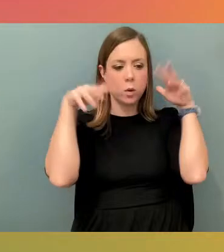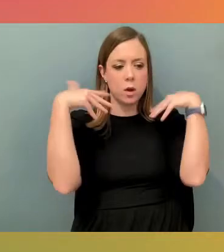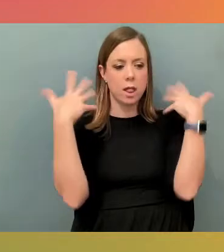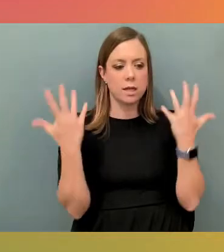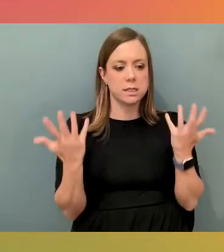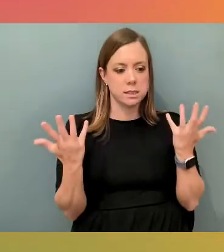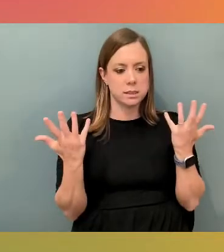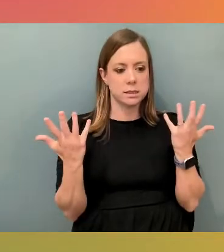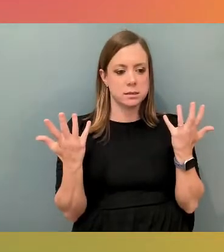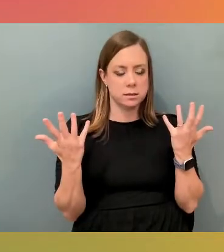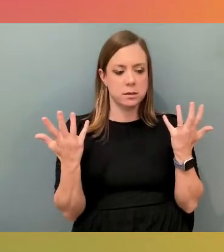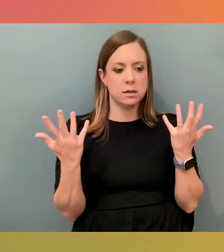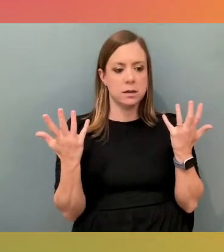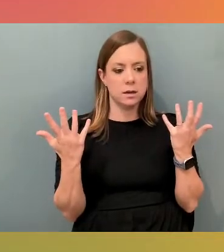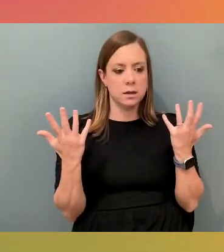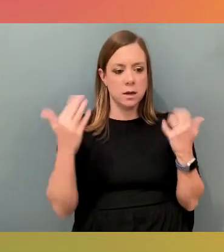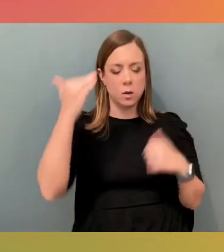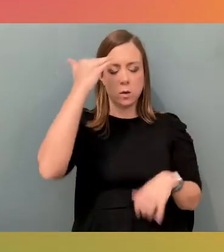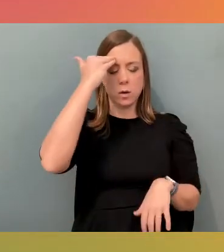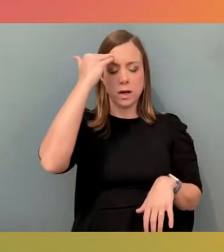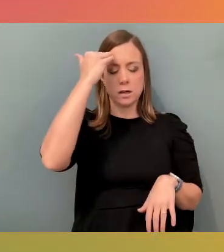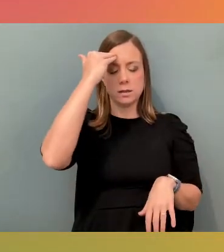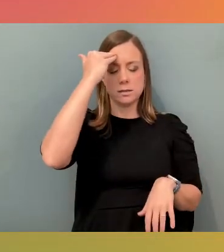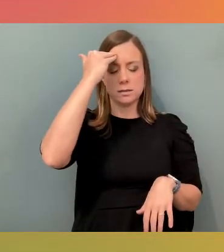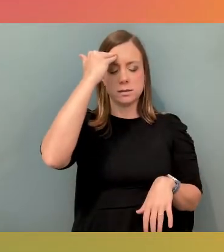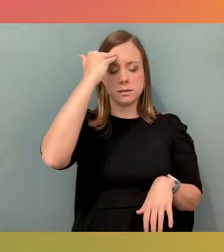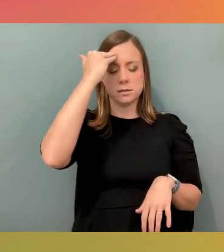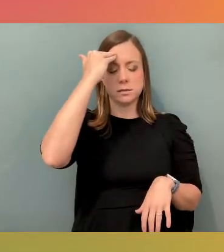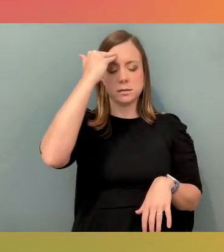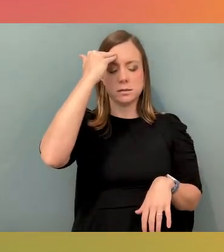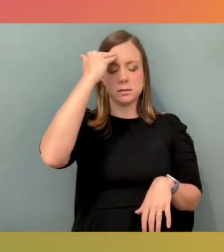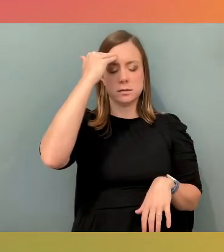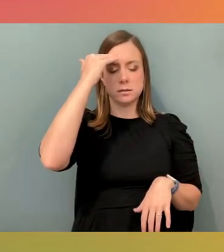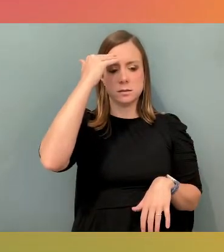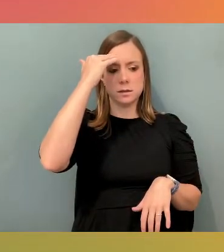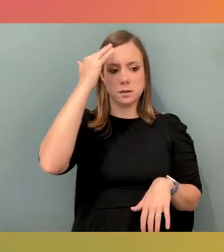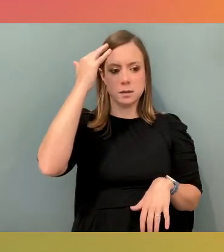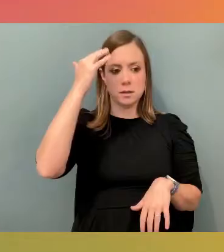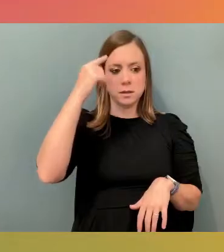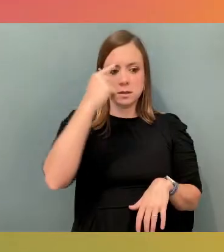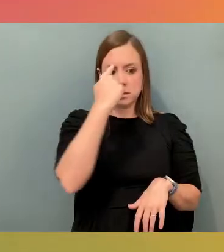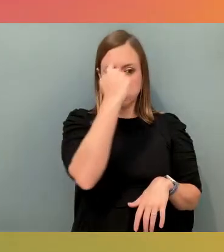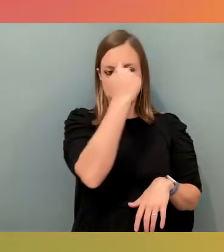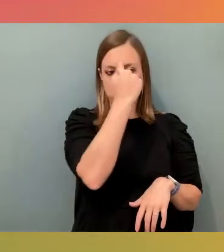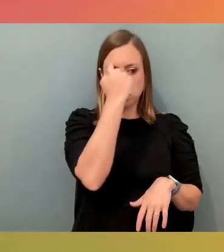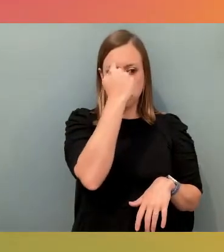and allow your awareness to rest right at the space between your eyes.